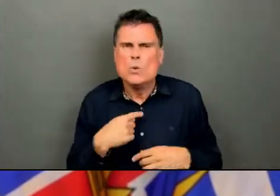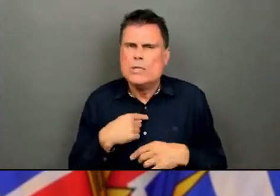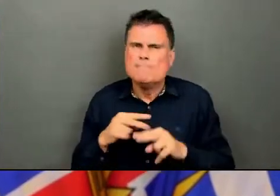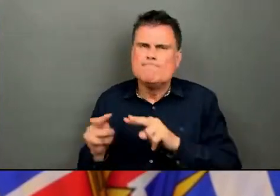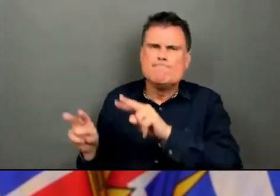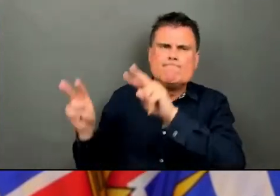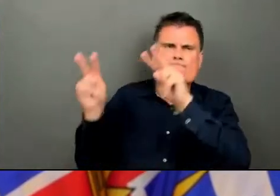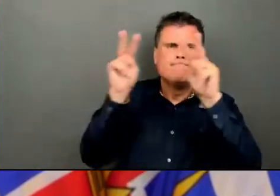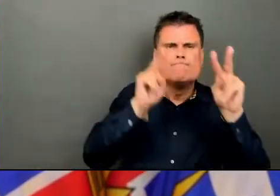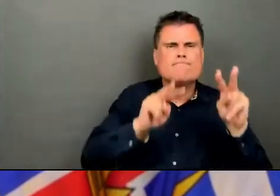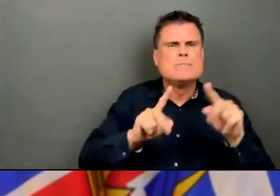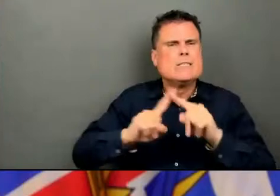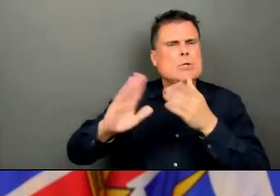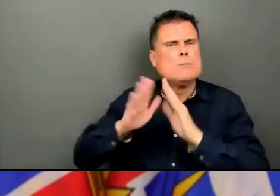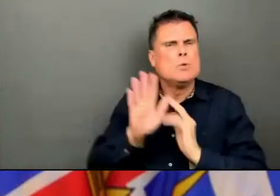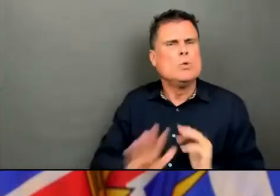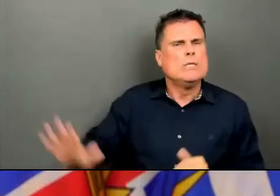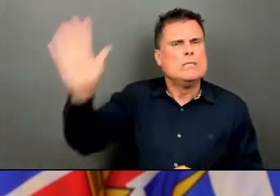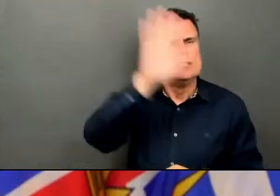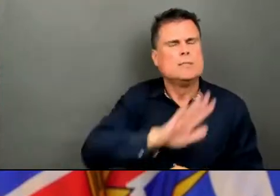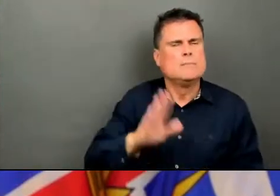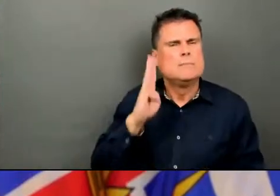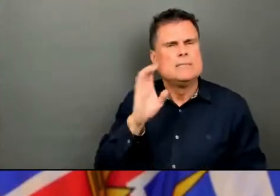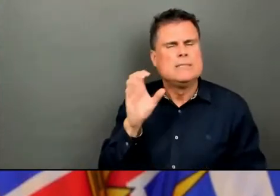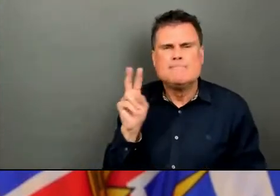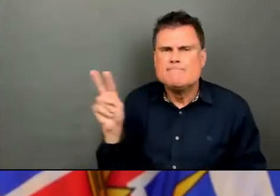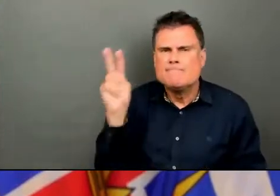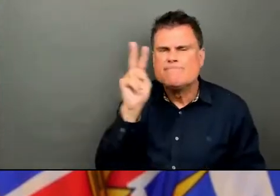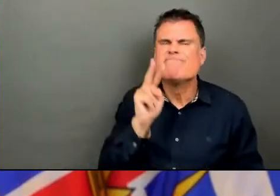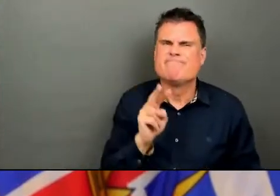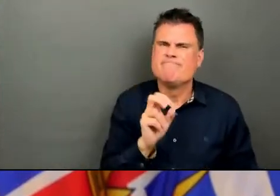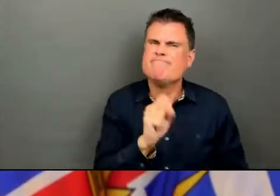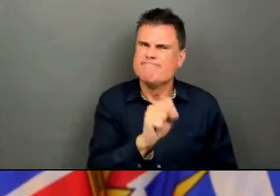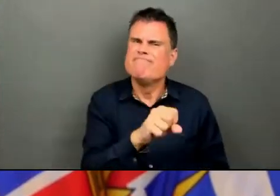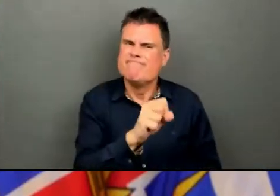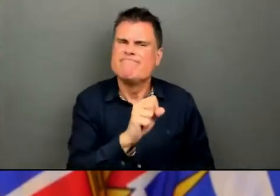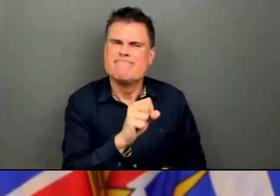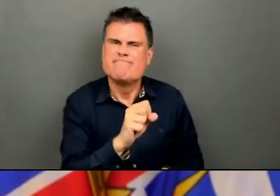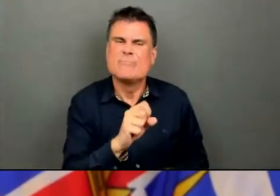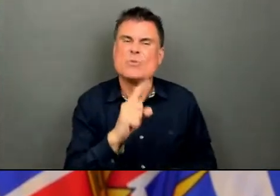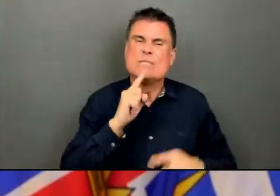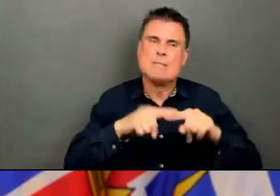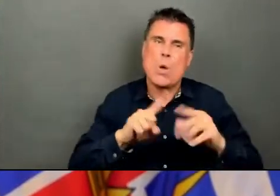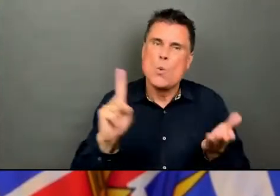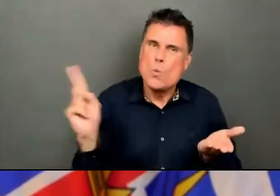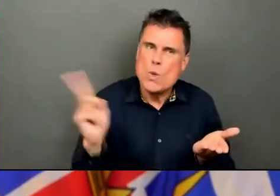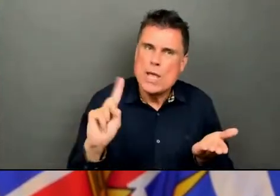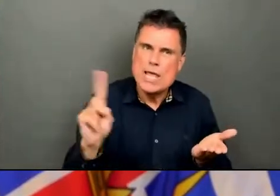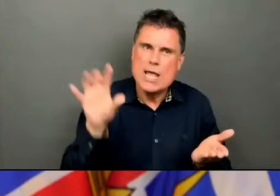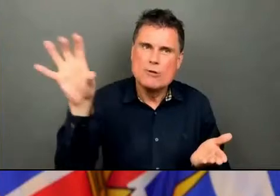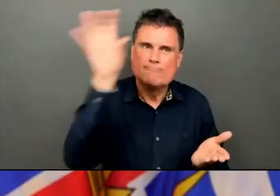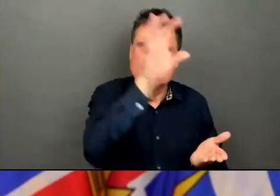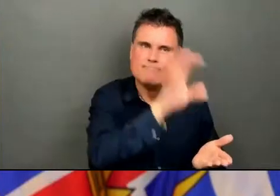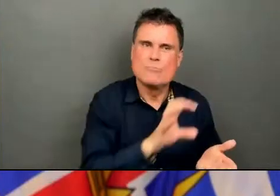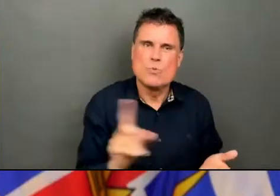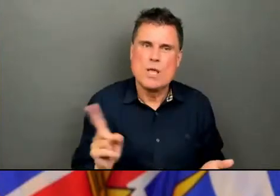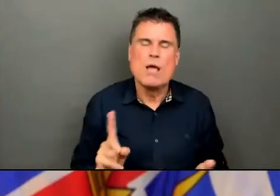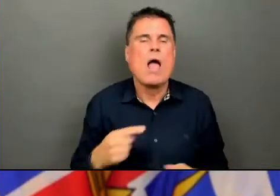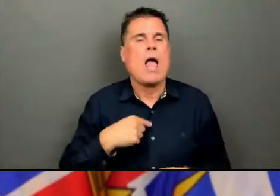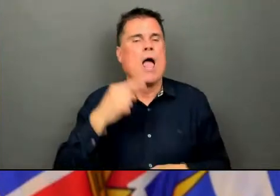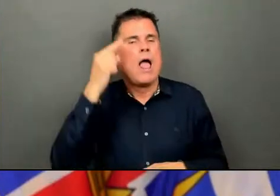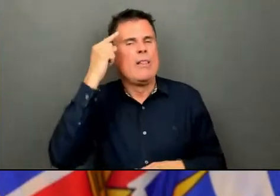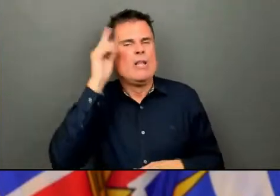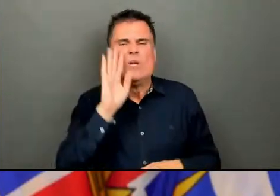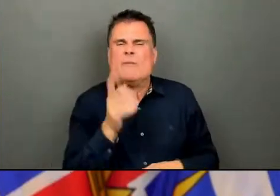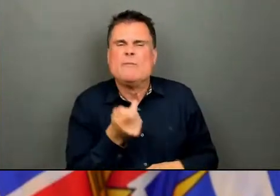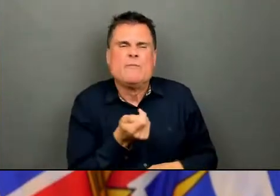are some communities, and it's different in different places. There's very few people that are absolutely against immunization, and